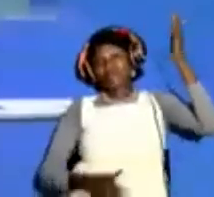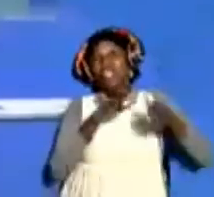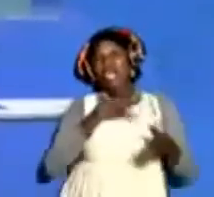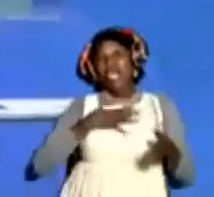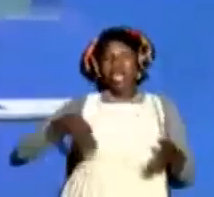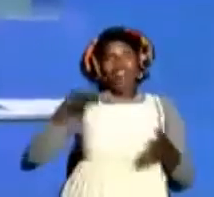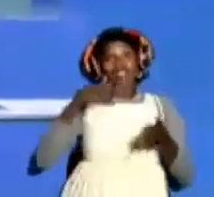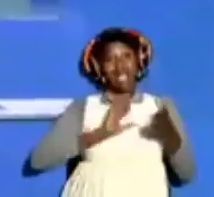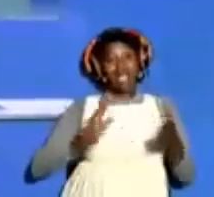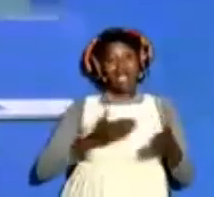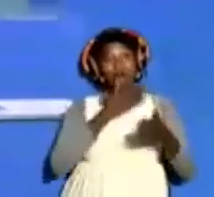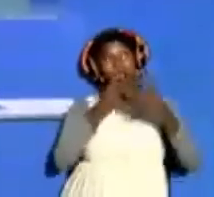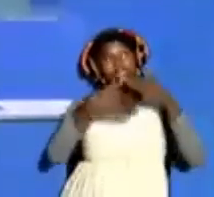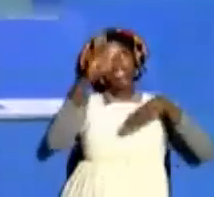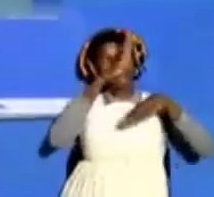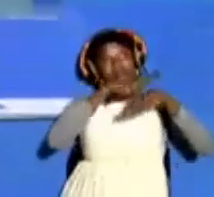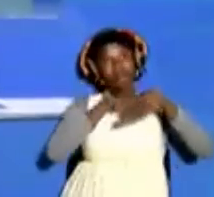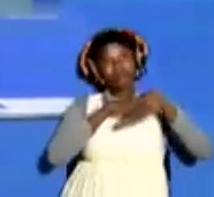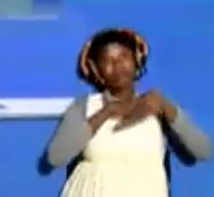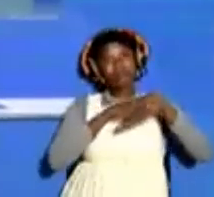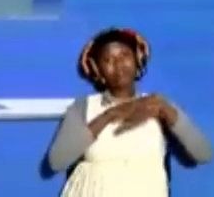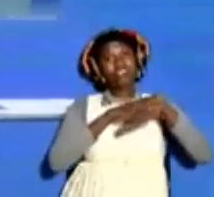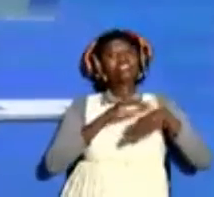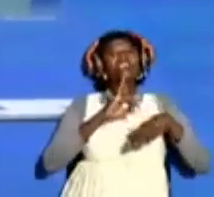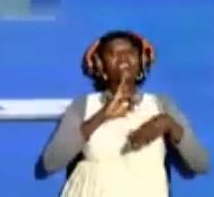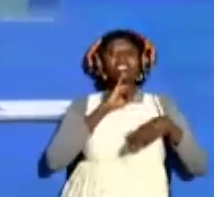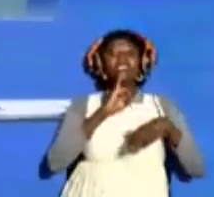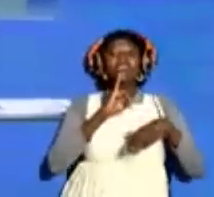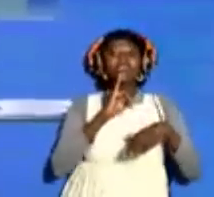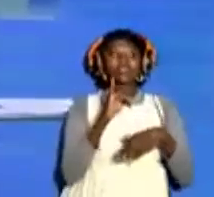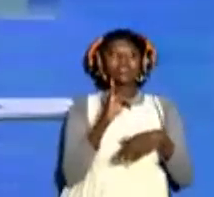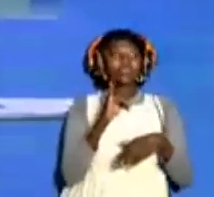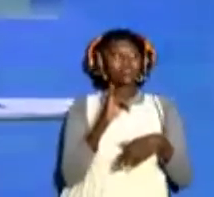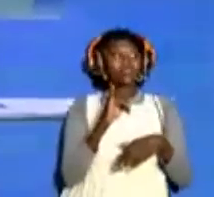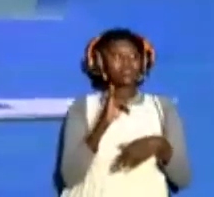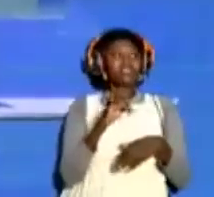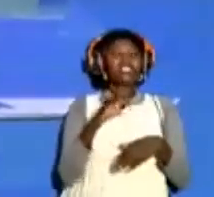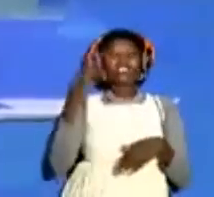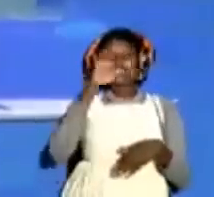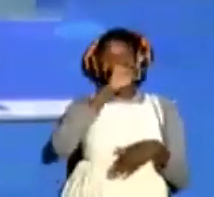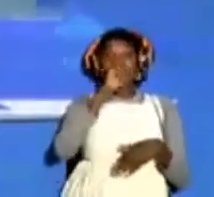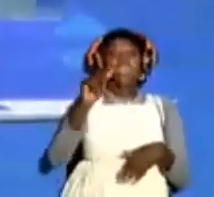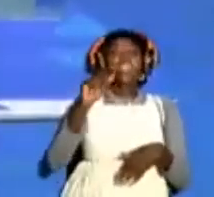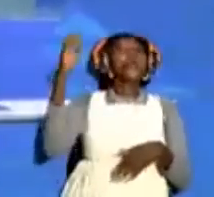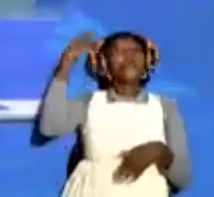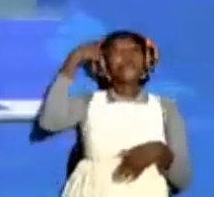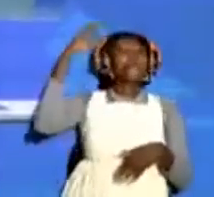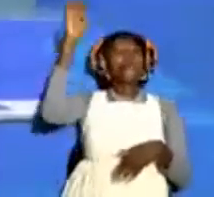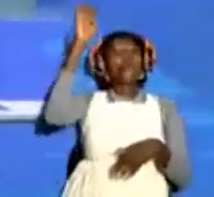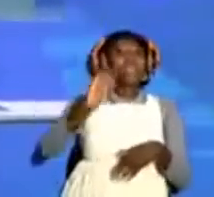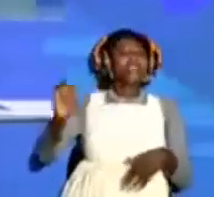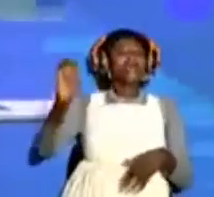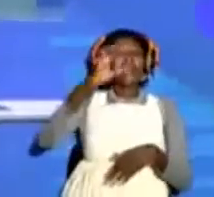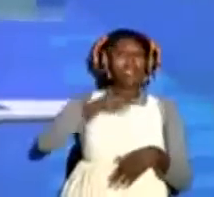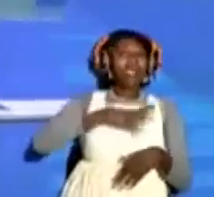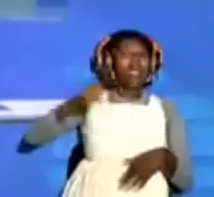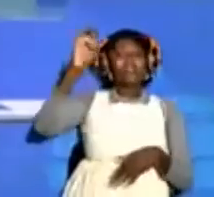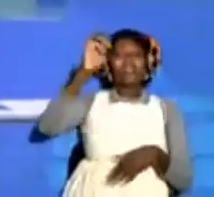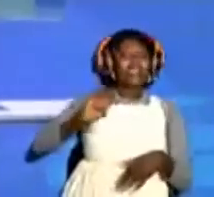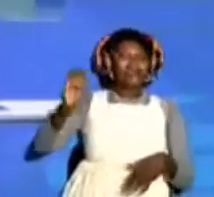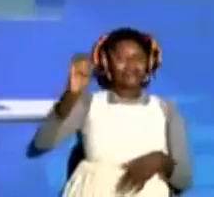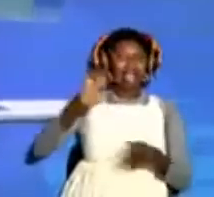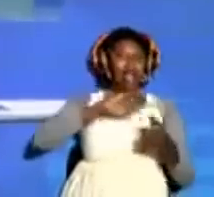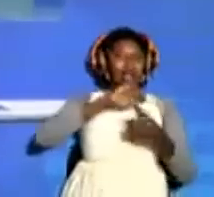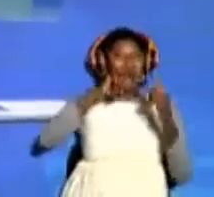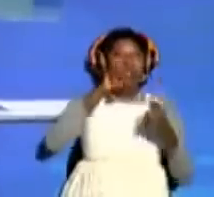And eternity is not measured in the number of years. It's a forever and ever and ever. And that